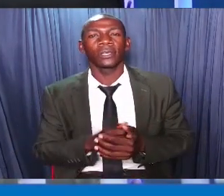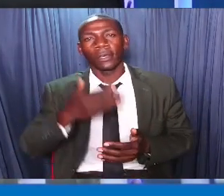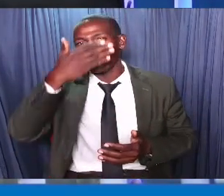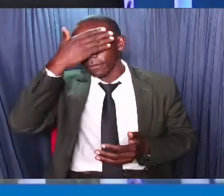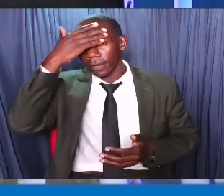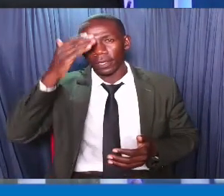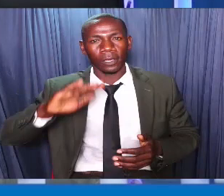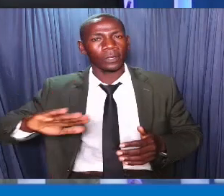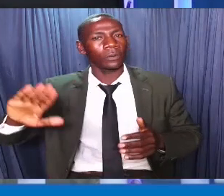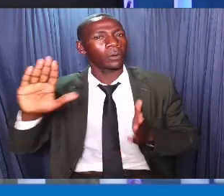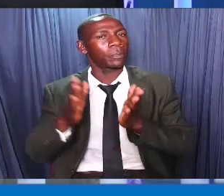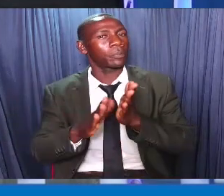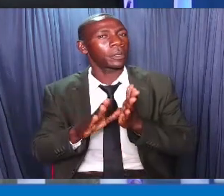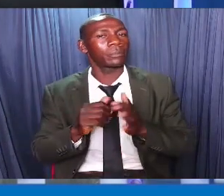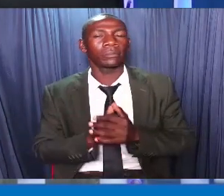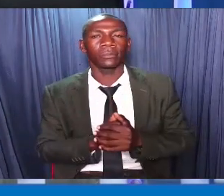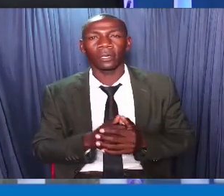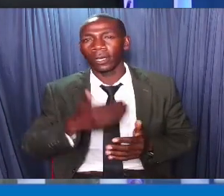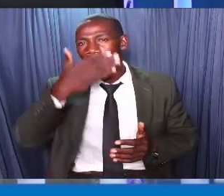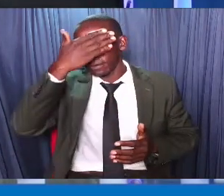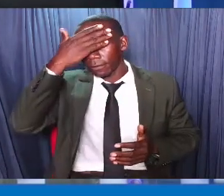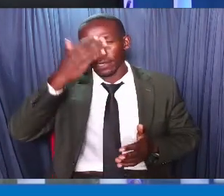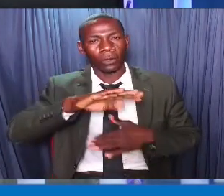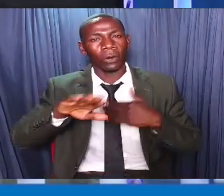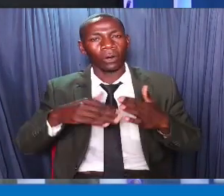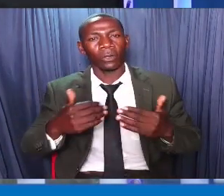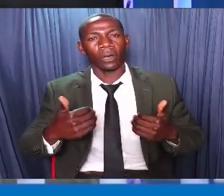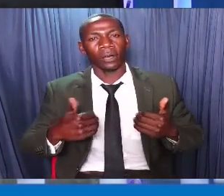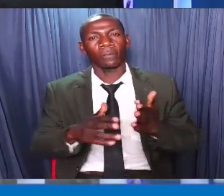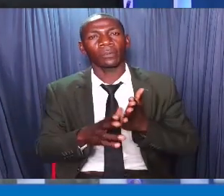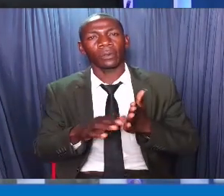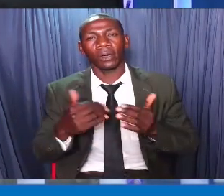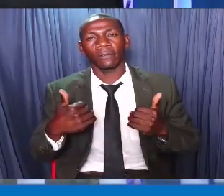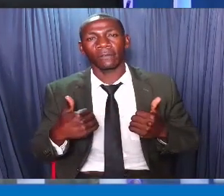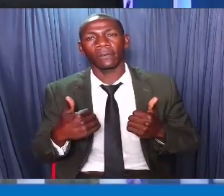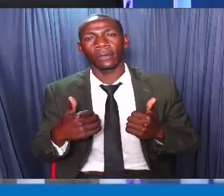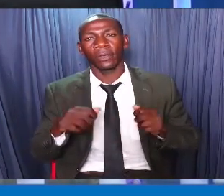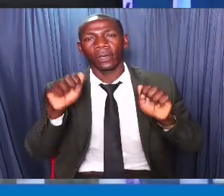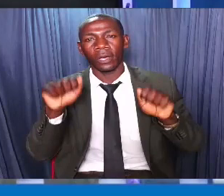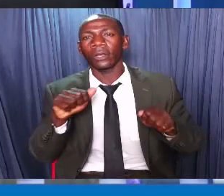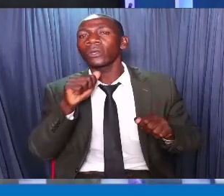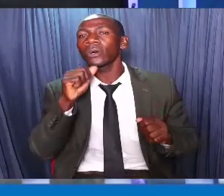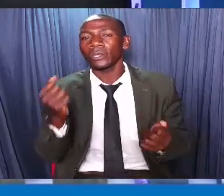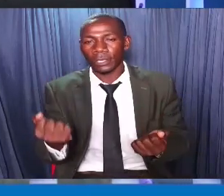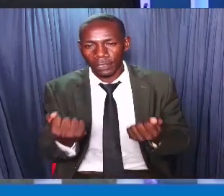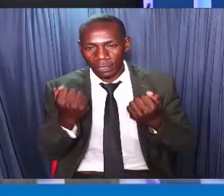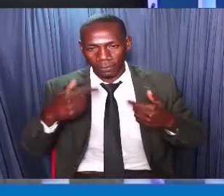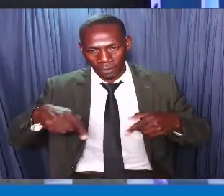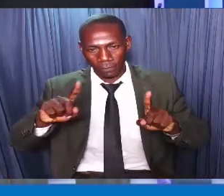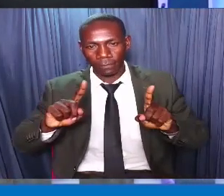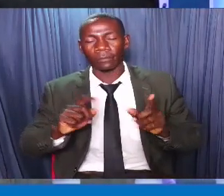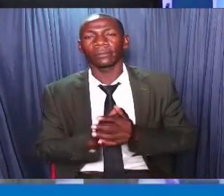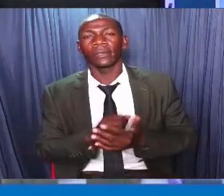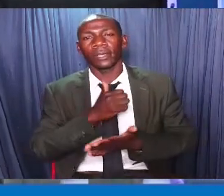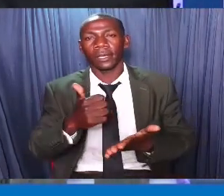ile shida yako. Forget all your problems. Sahau yale mambo yako. Forget all your issues. Maana huwezi kujiokoa mwenyewe. Because you can't save